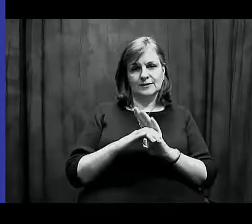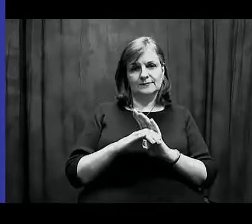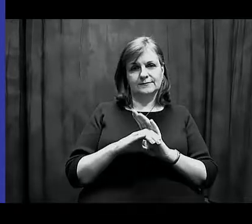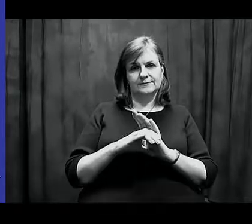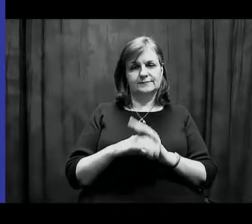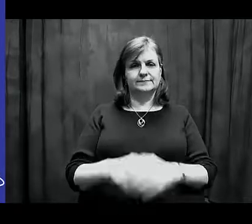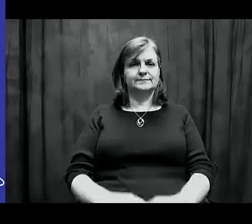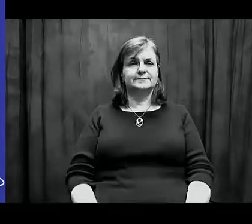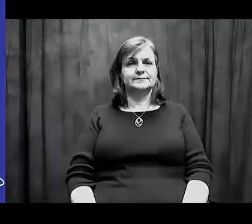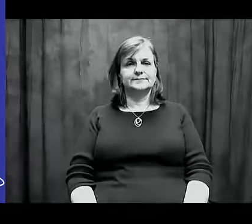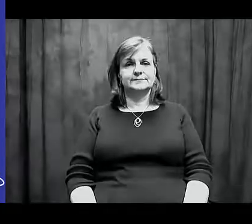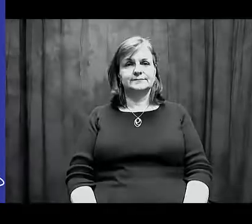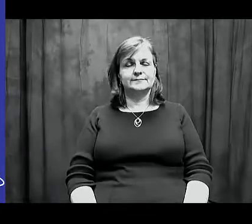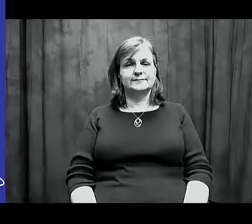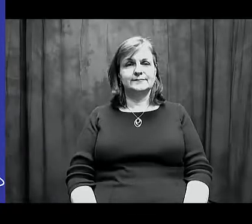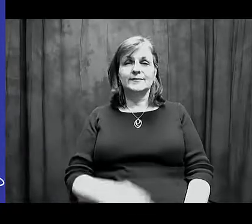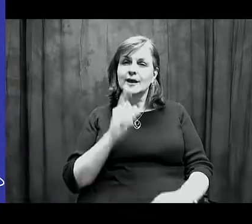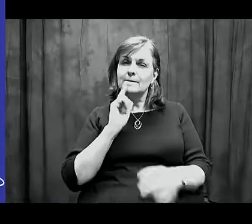instructions